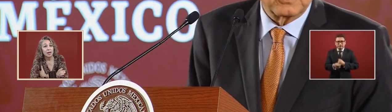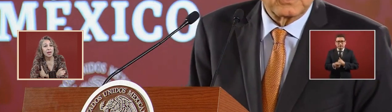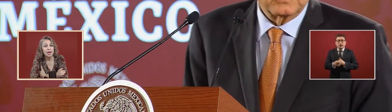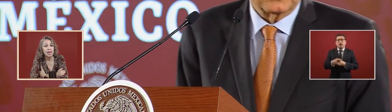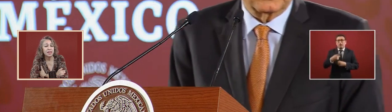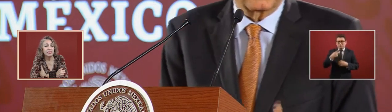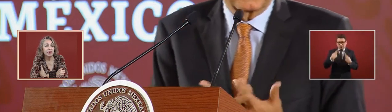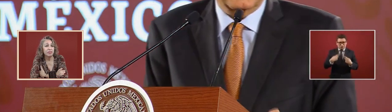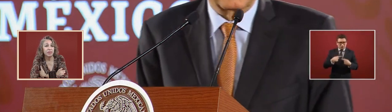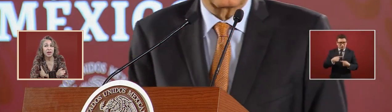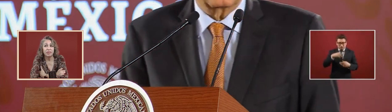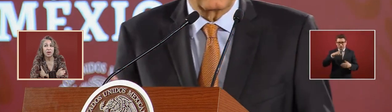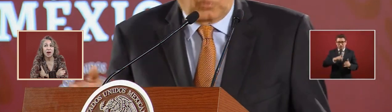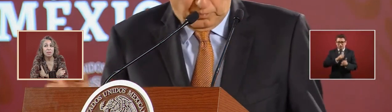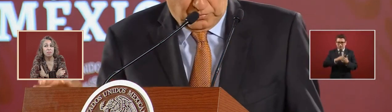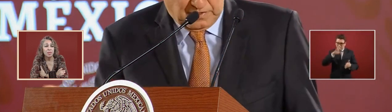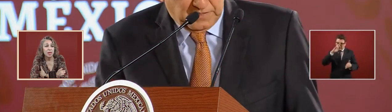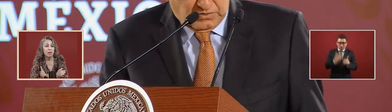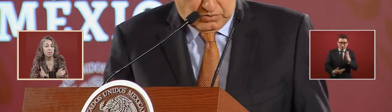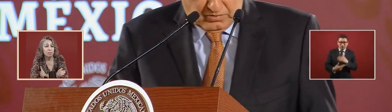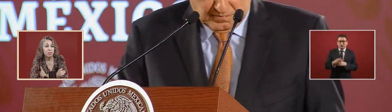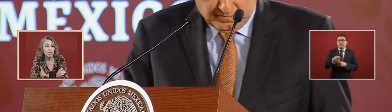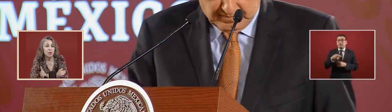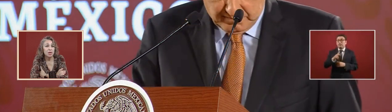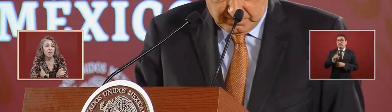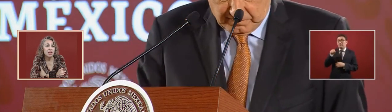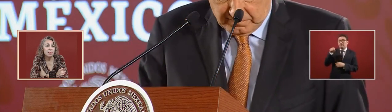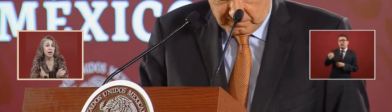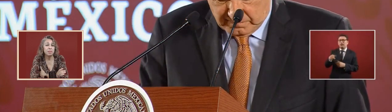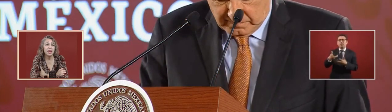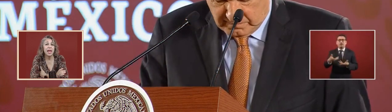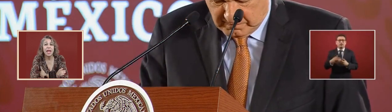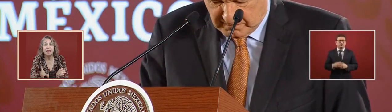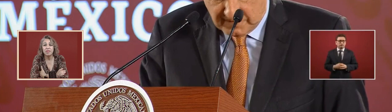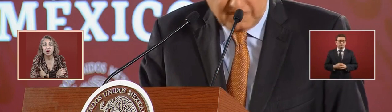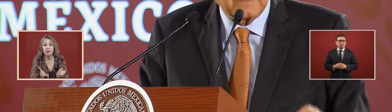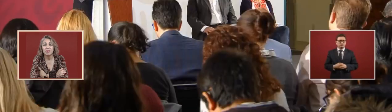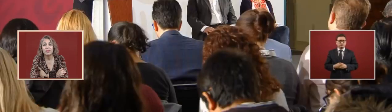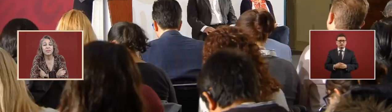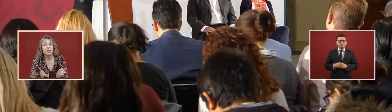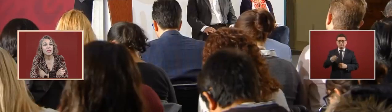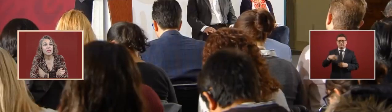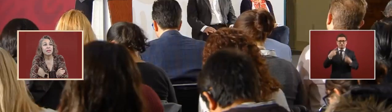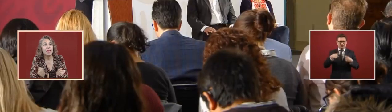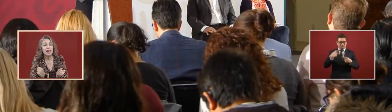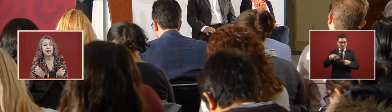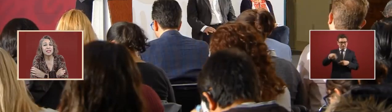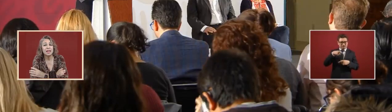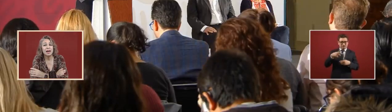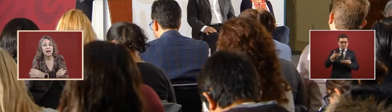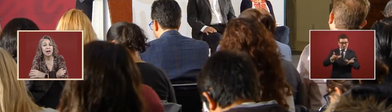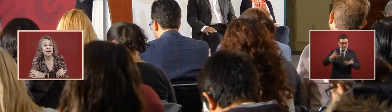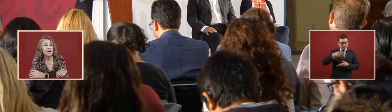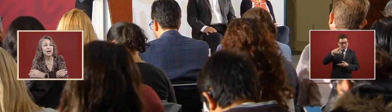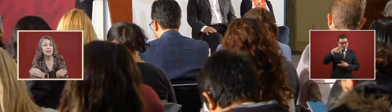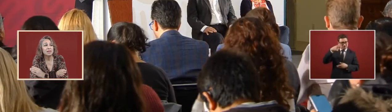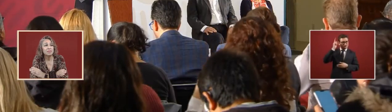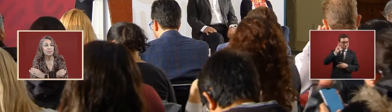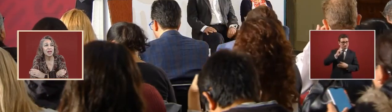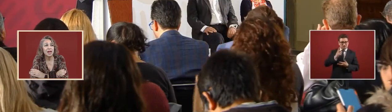delictivo, an act of a crime, but we're talking about a behavior that is